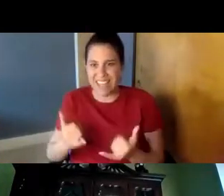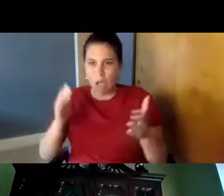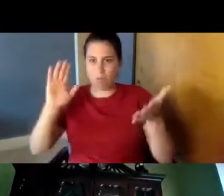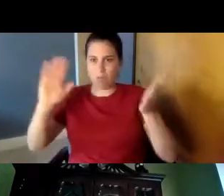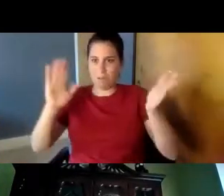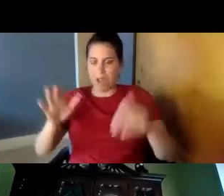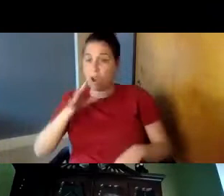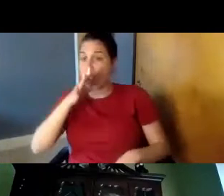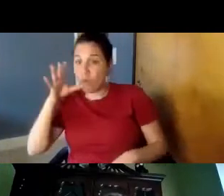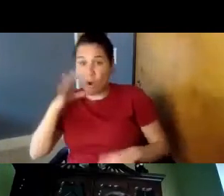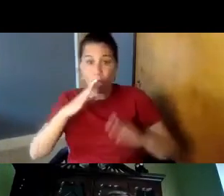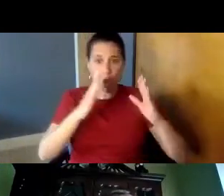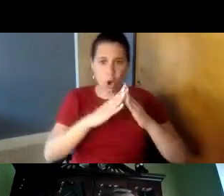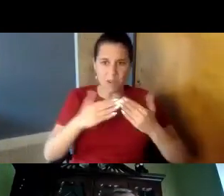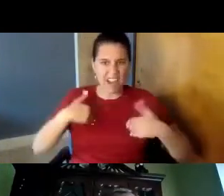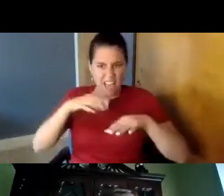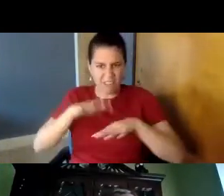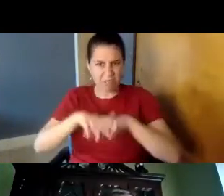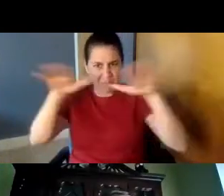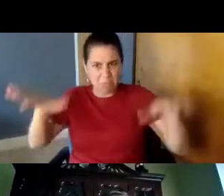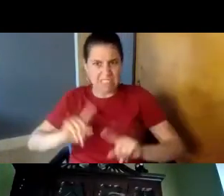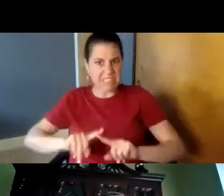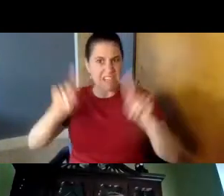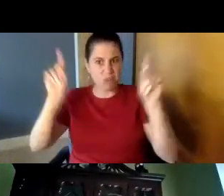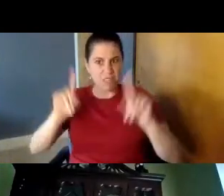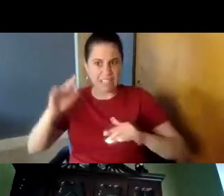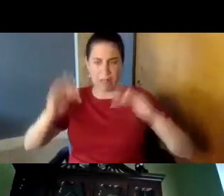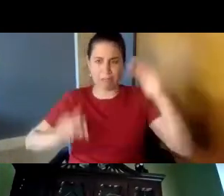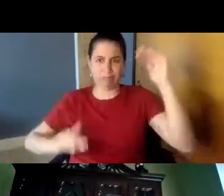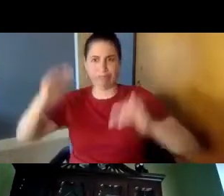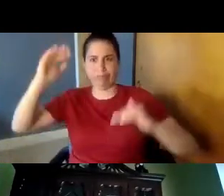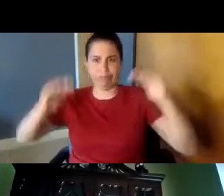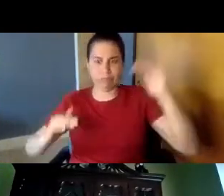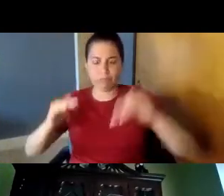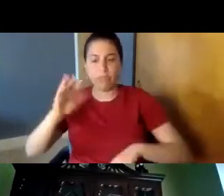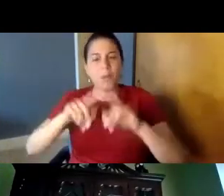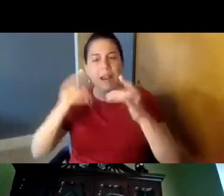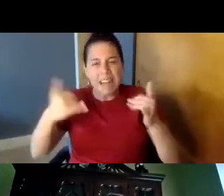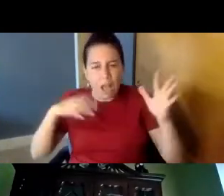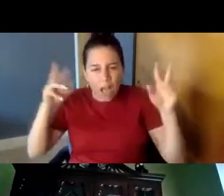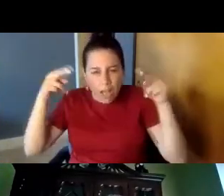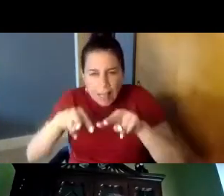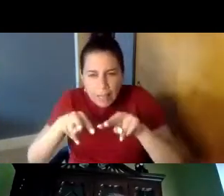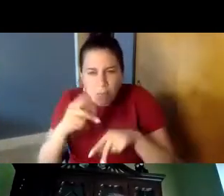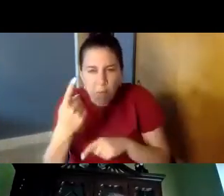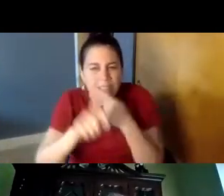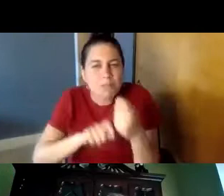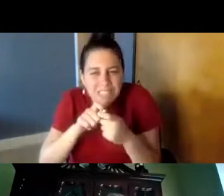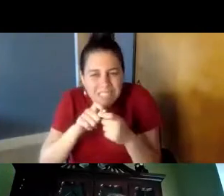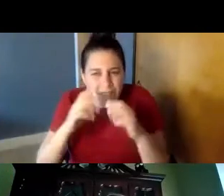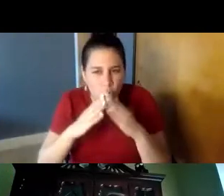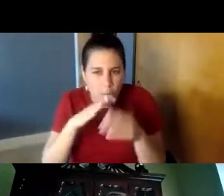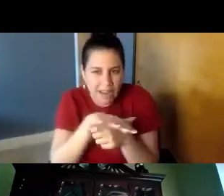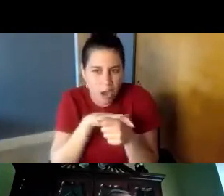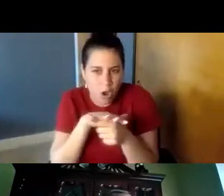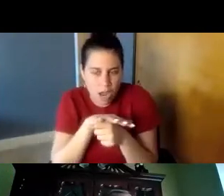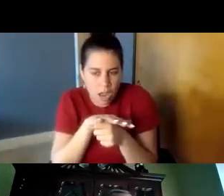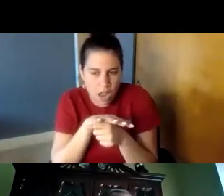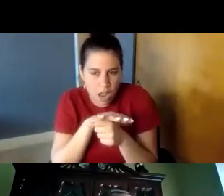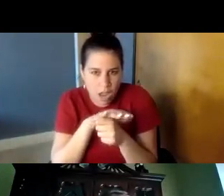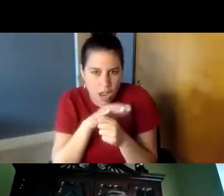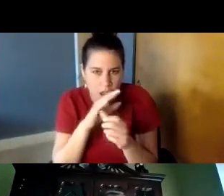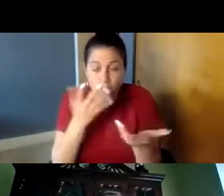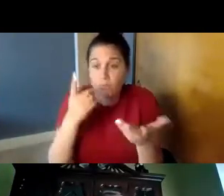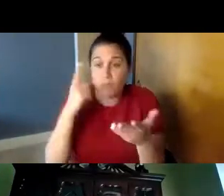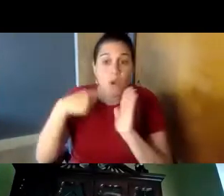urban, we see differences emerge. But what if you drill down even further and look at one specific urban area and you look at the city